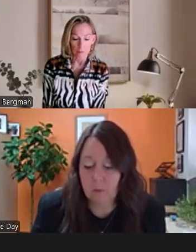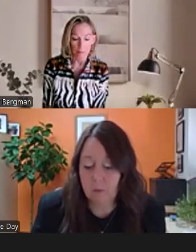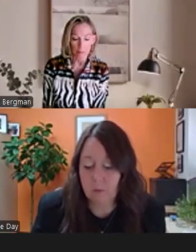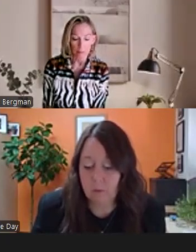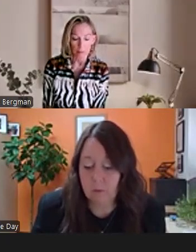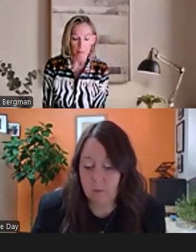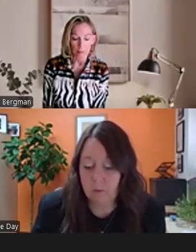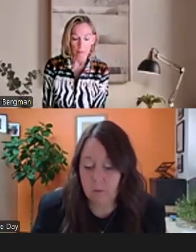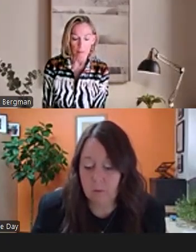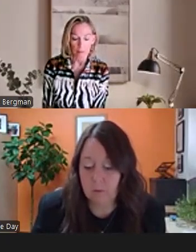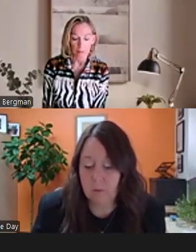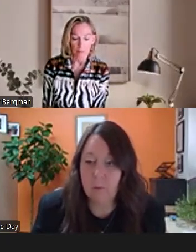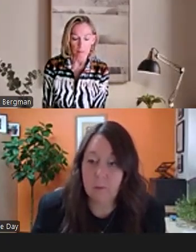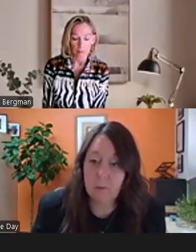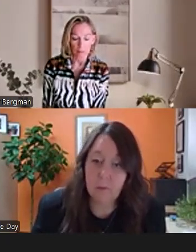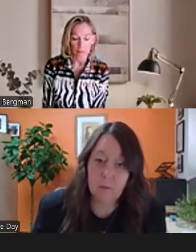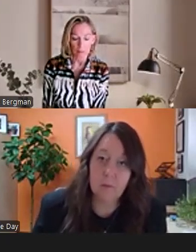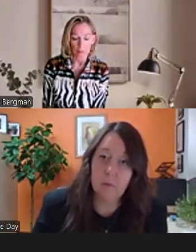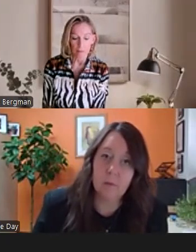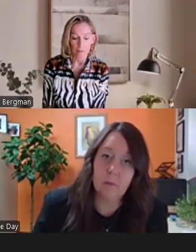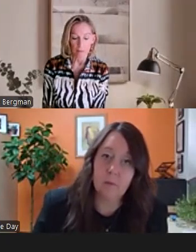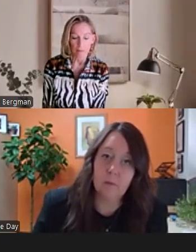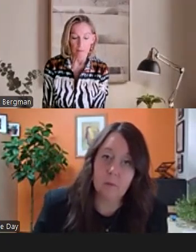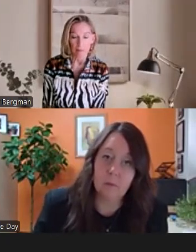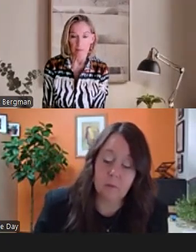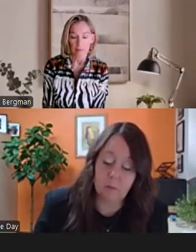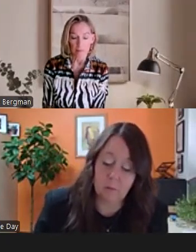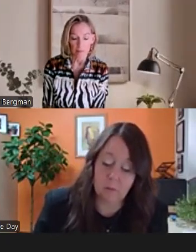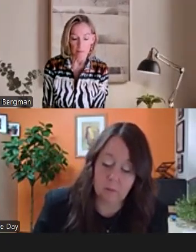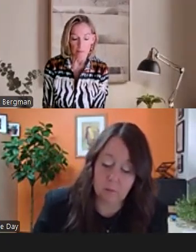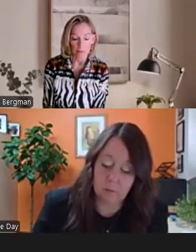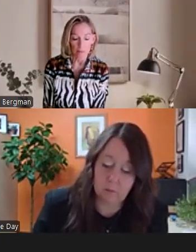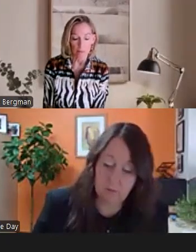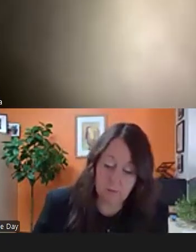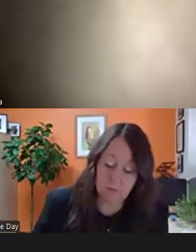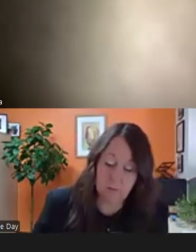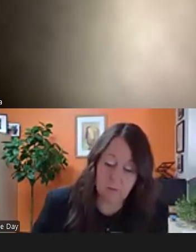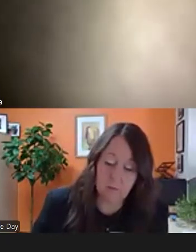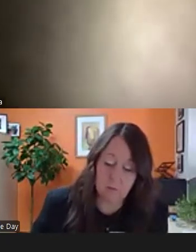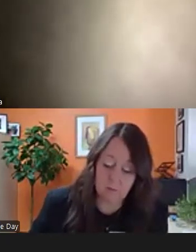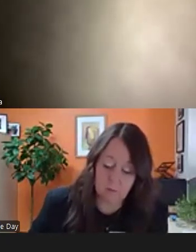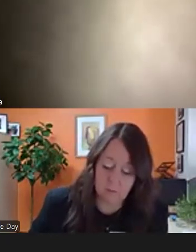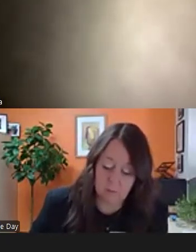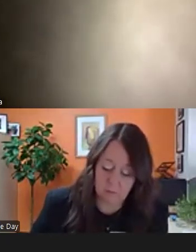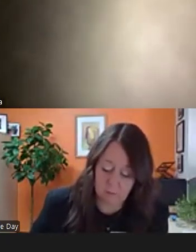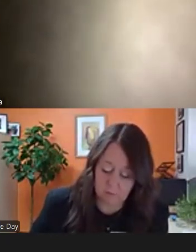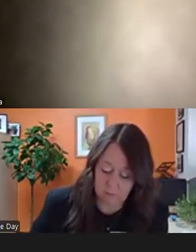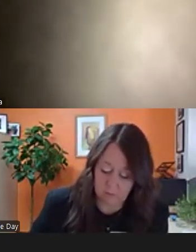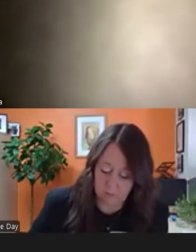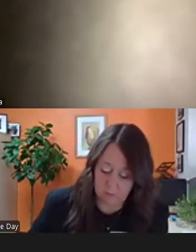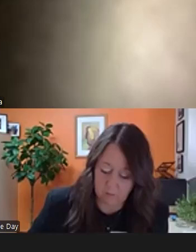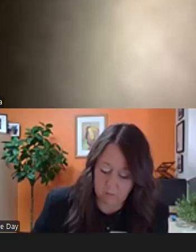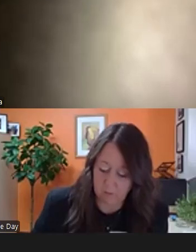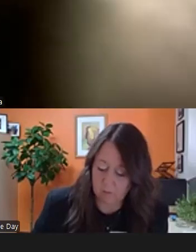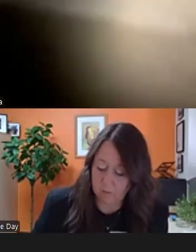for sure. All right. That's part of the funding conundrum Yep. too, right? You can develop a system with the resources you